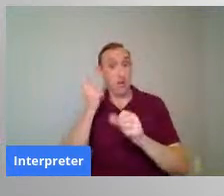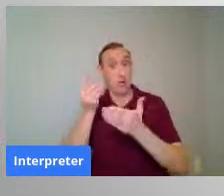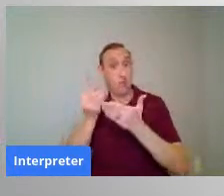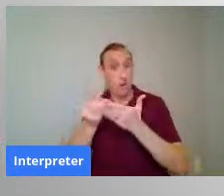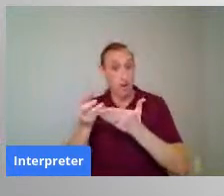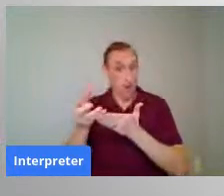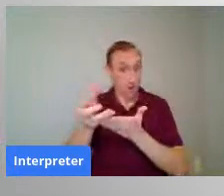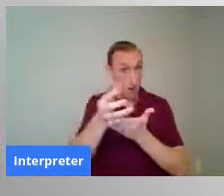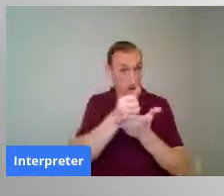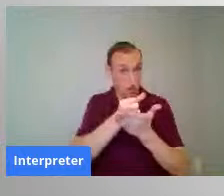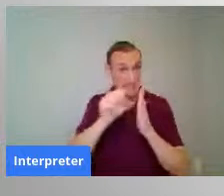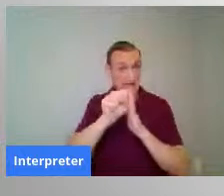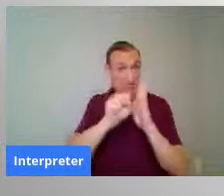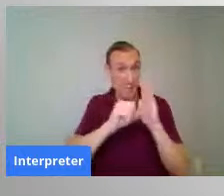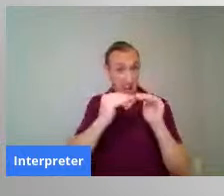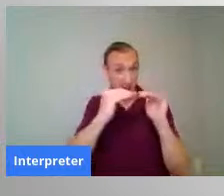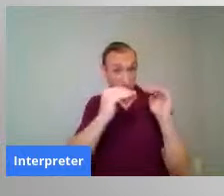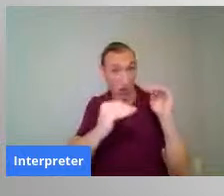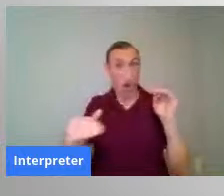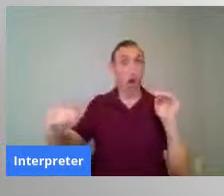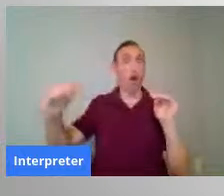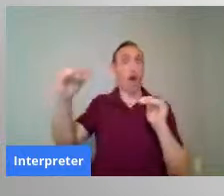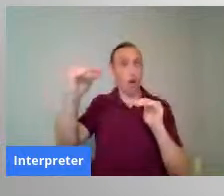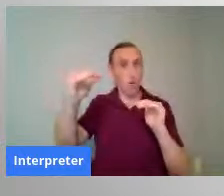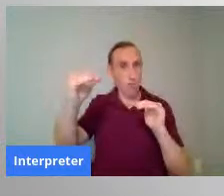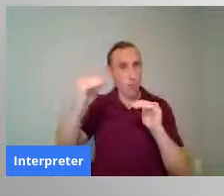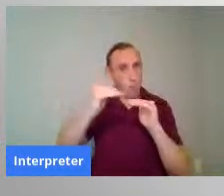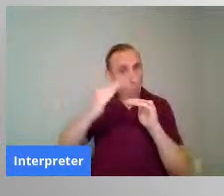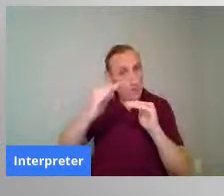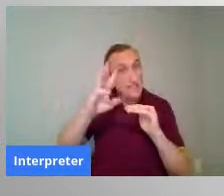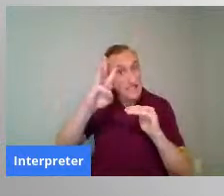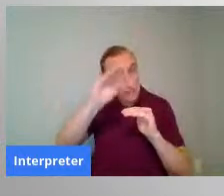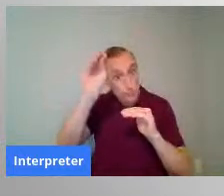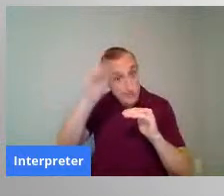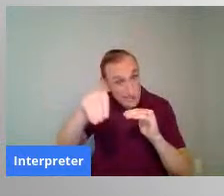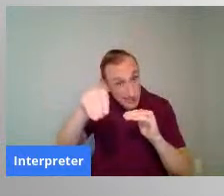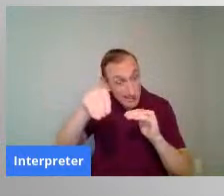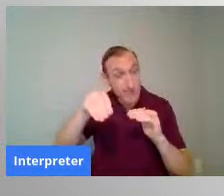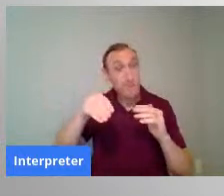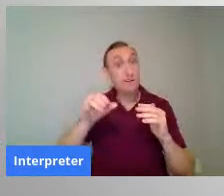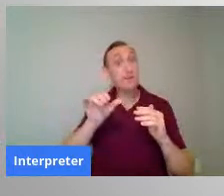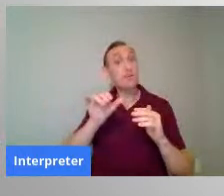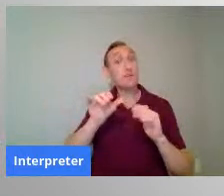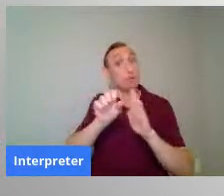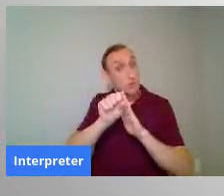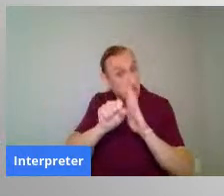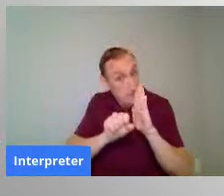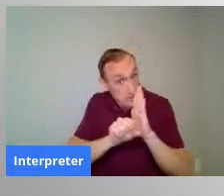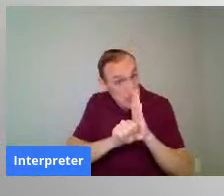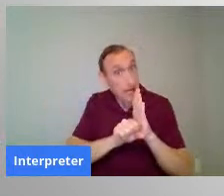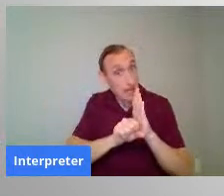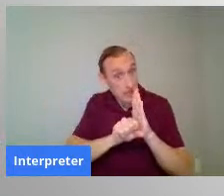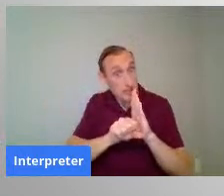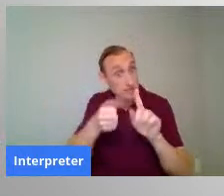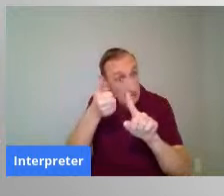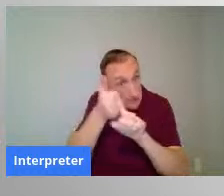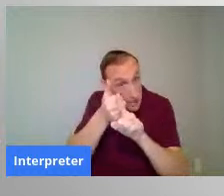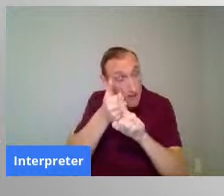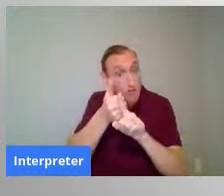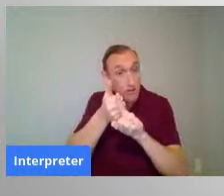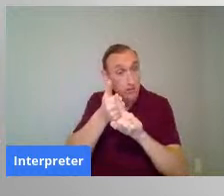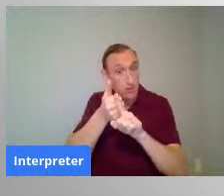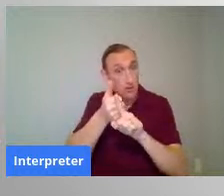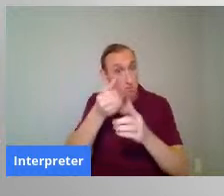at the state level are up over 6%. So the state is actually in a pretty good financial position